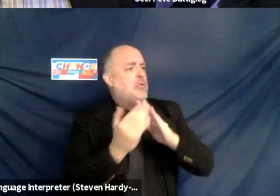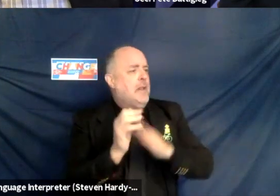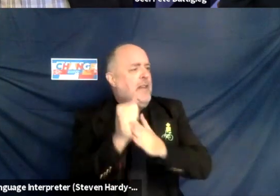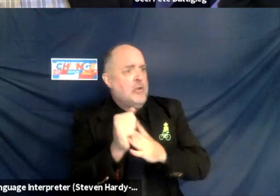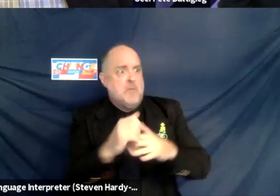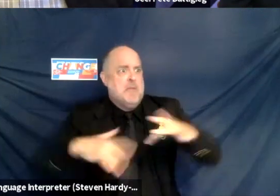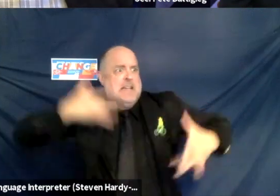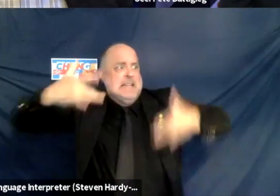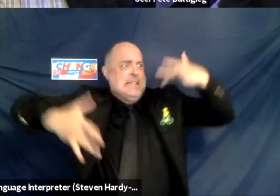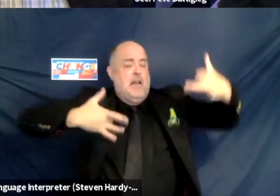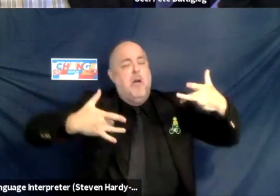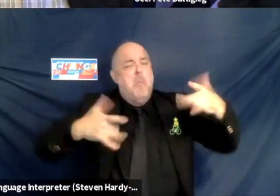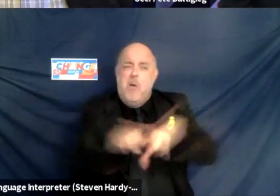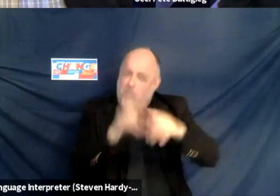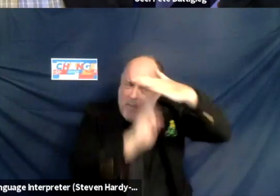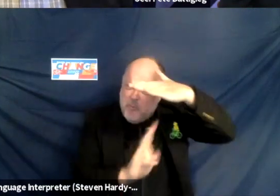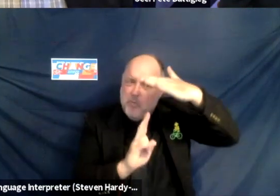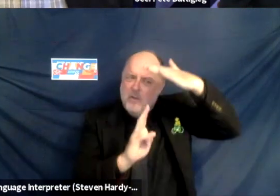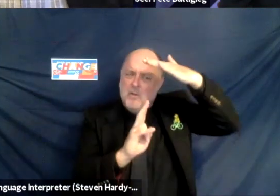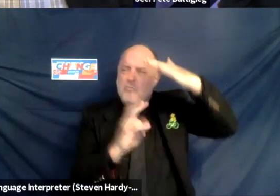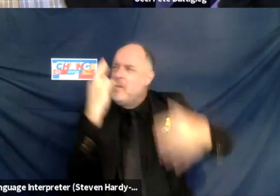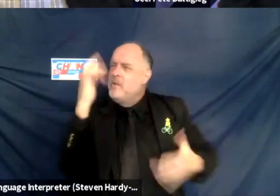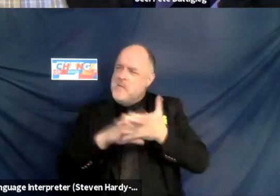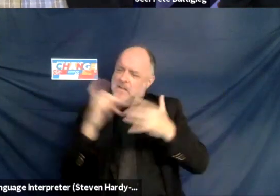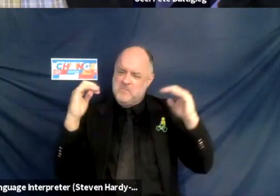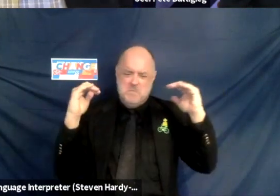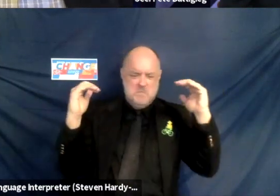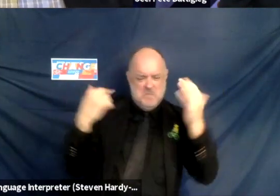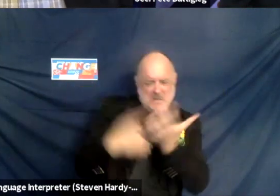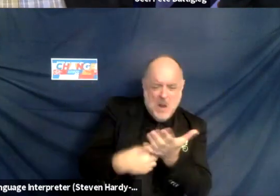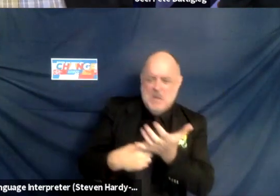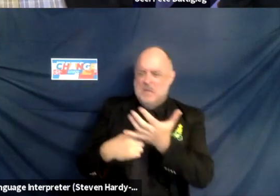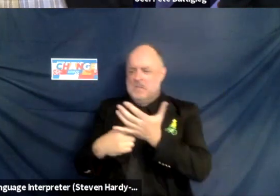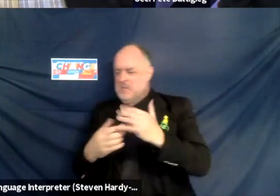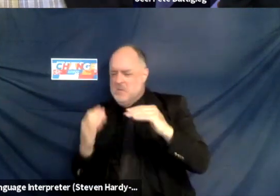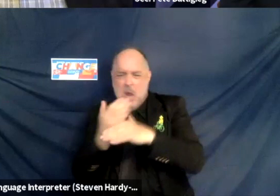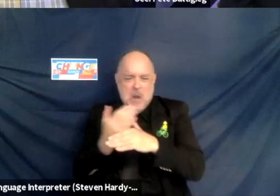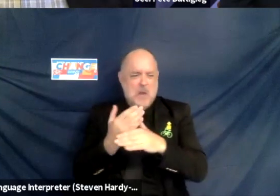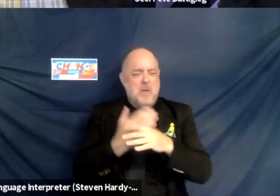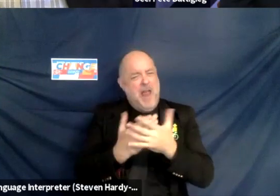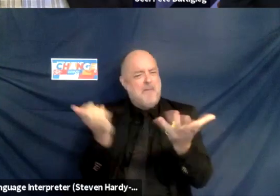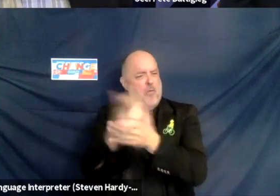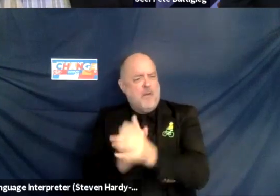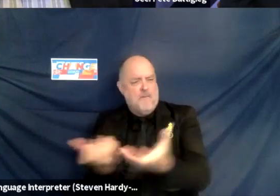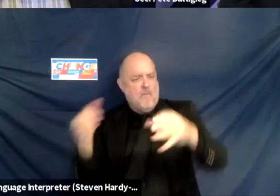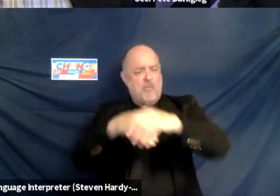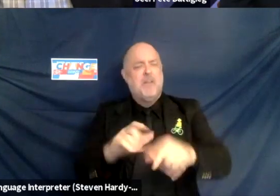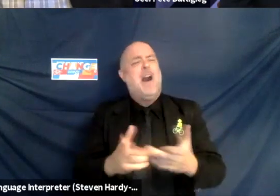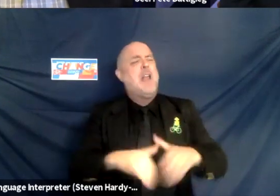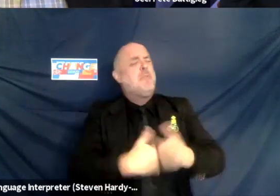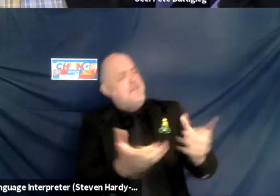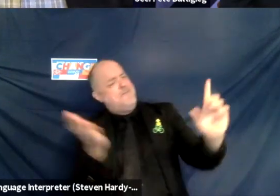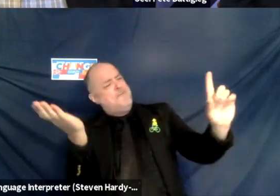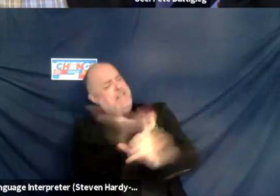being with humility and realizing that that you need to bring everybody in. But how do we get mayors